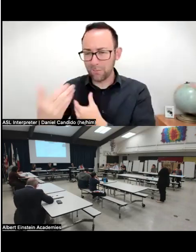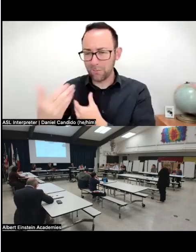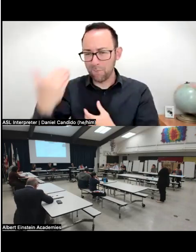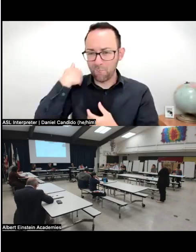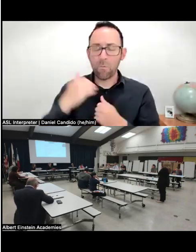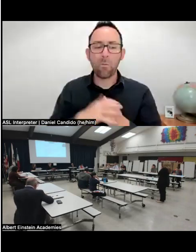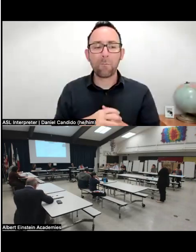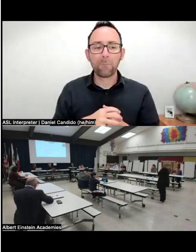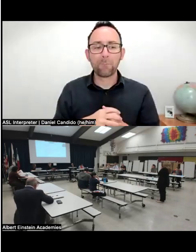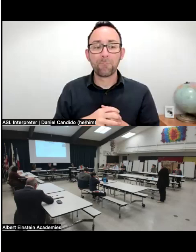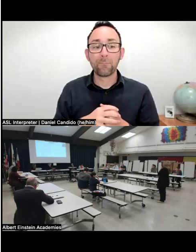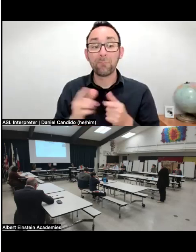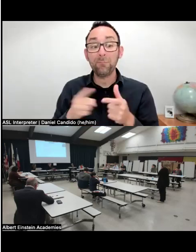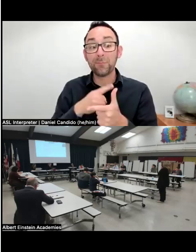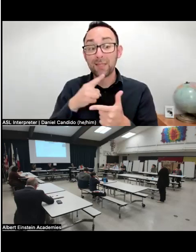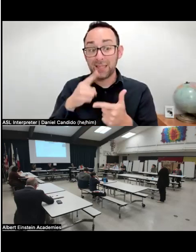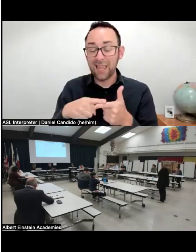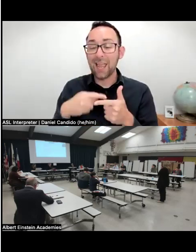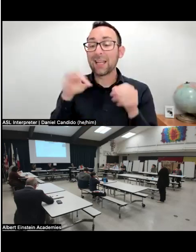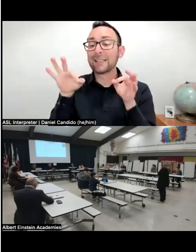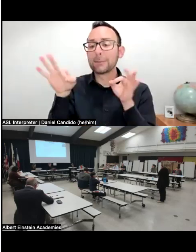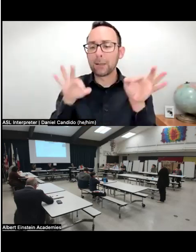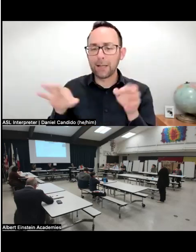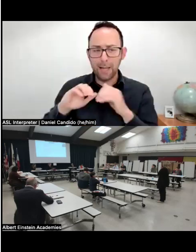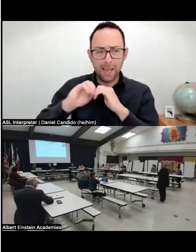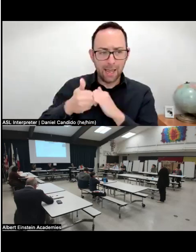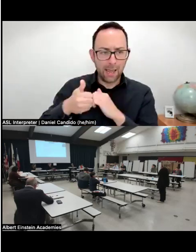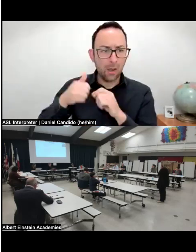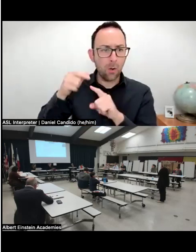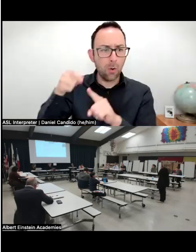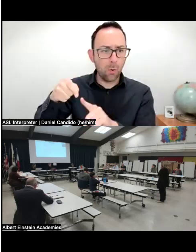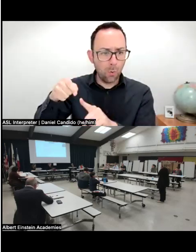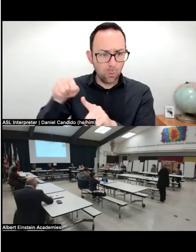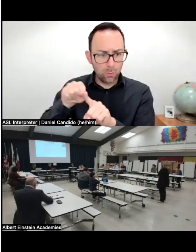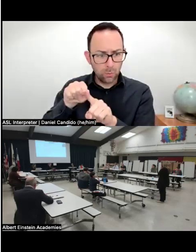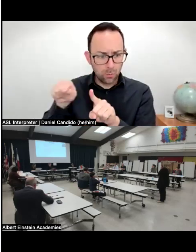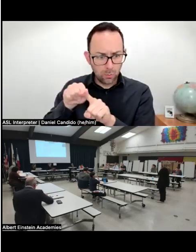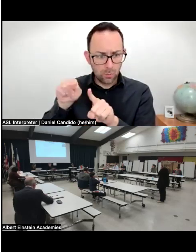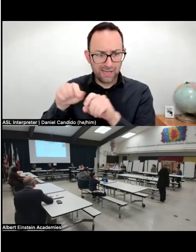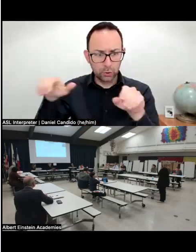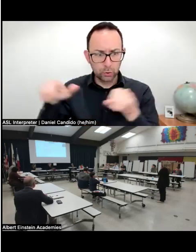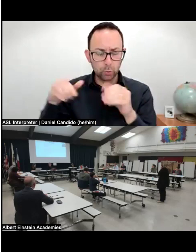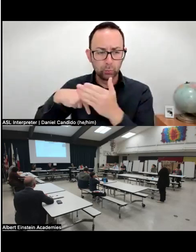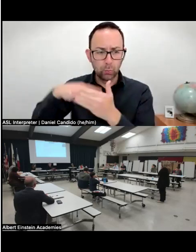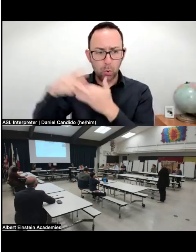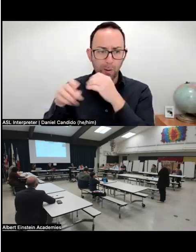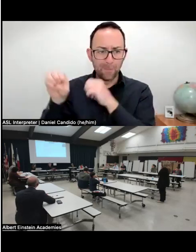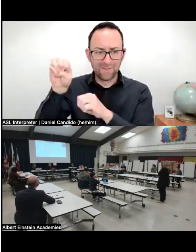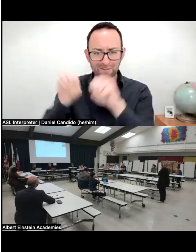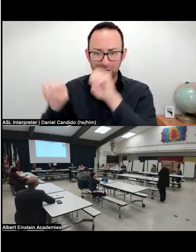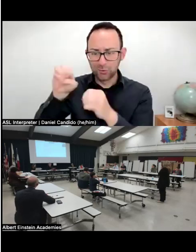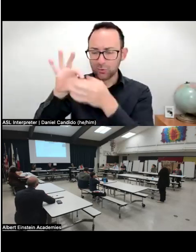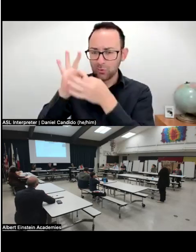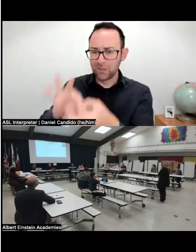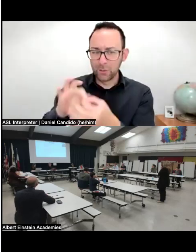And then an explanation of how an SSC next year can undergo a program evaluation tied to the